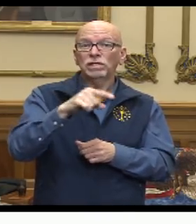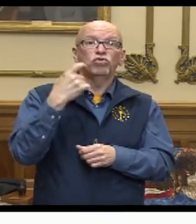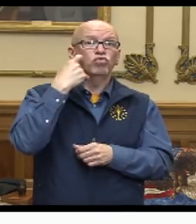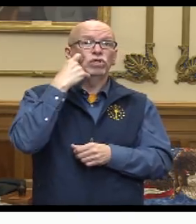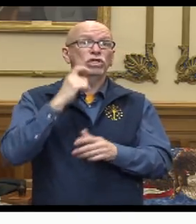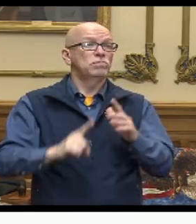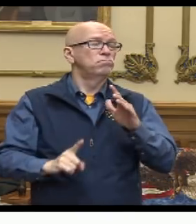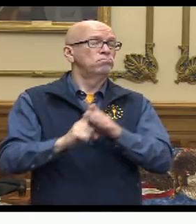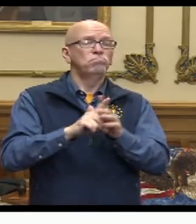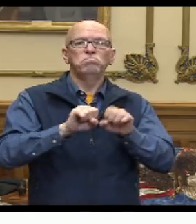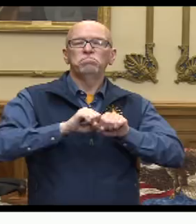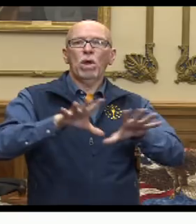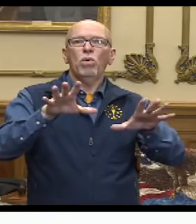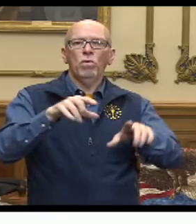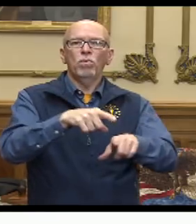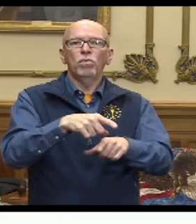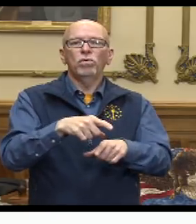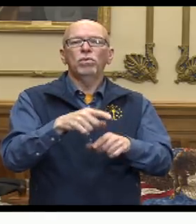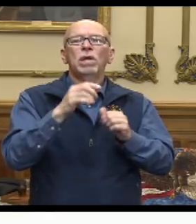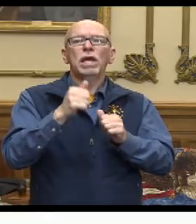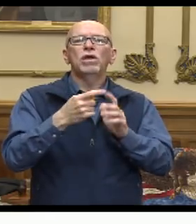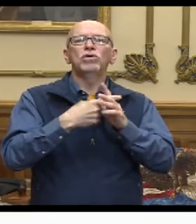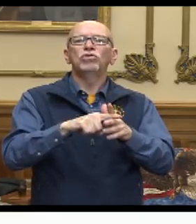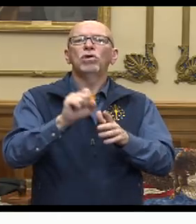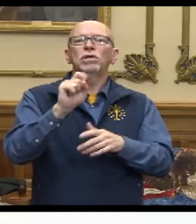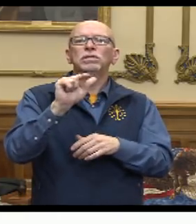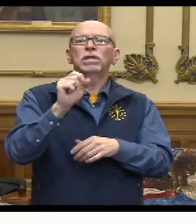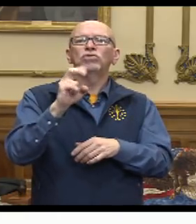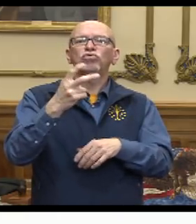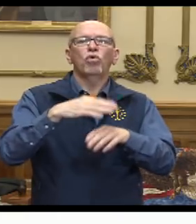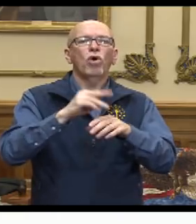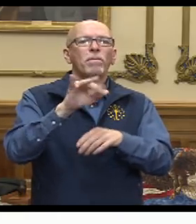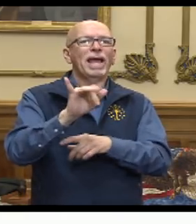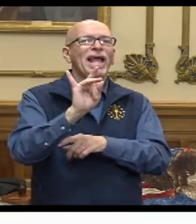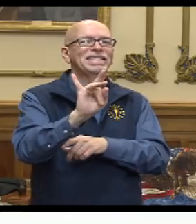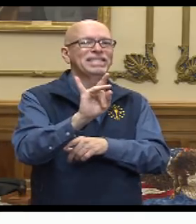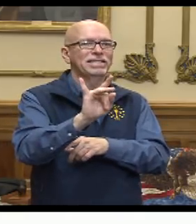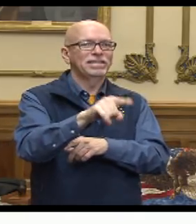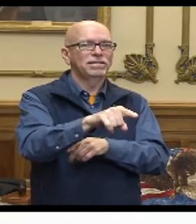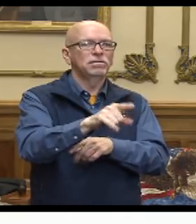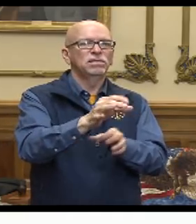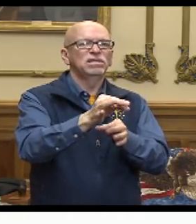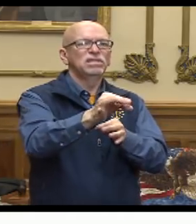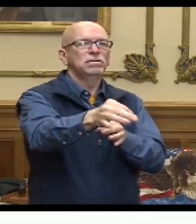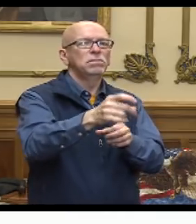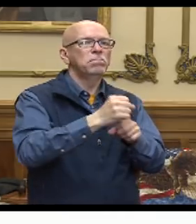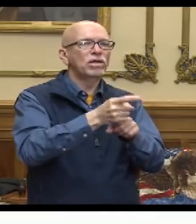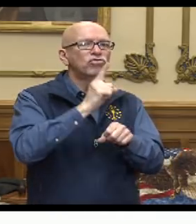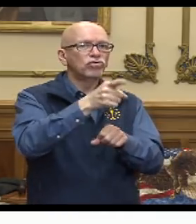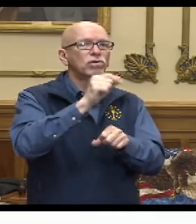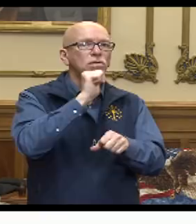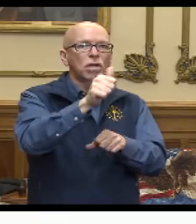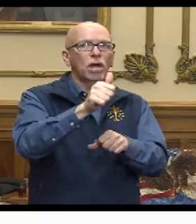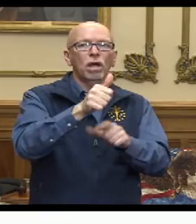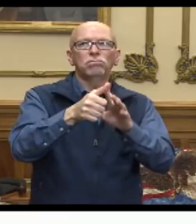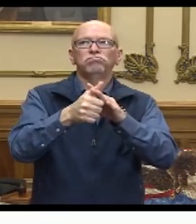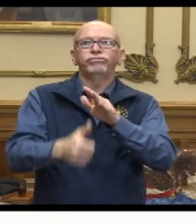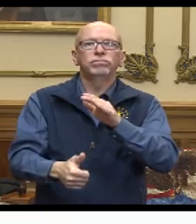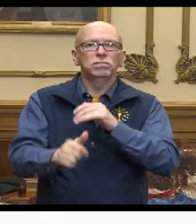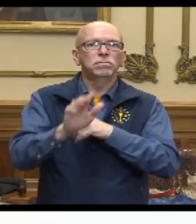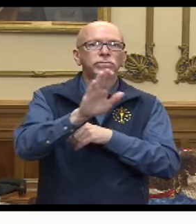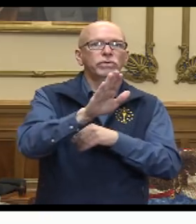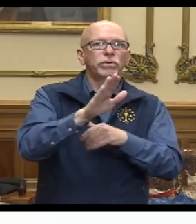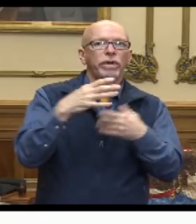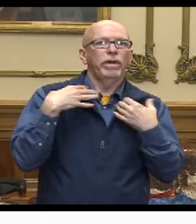recently had an outbreak, may start Stage 2 on May 18th to make sure they don't overwhelm the